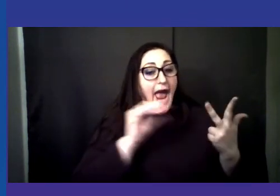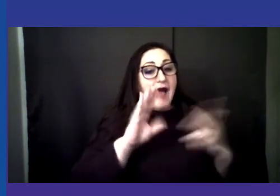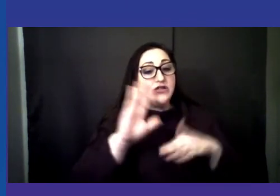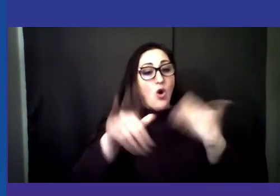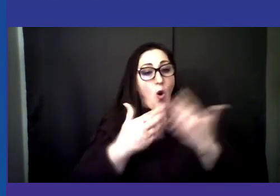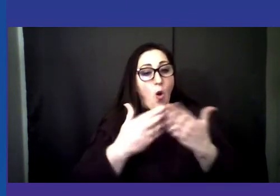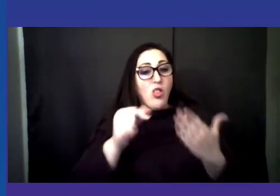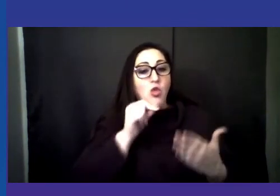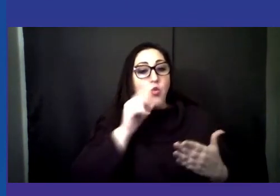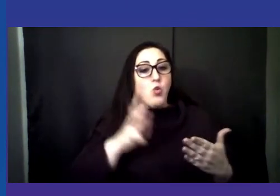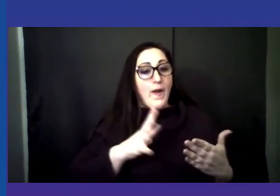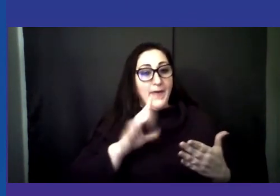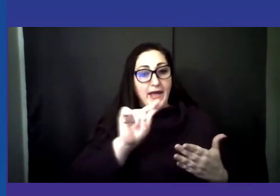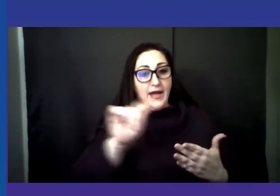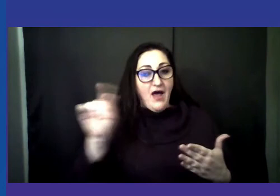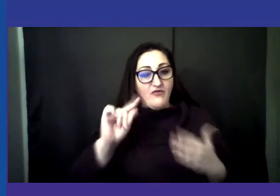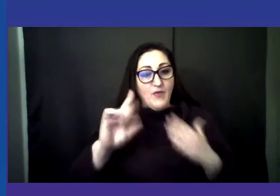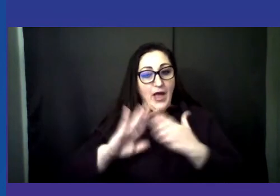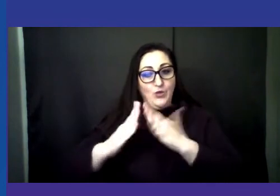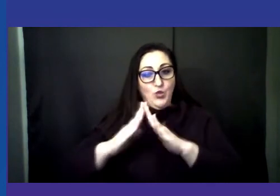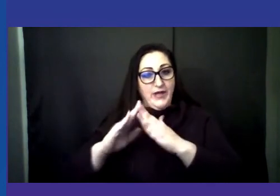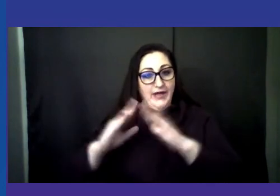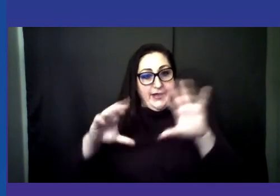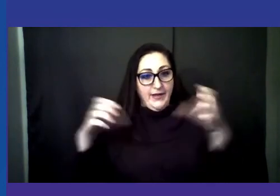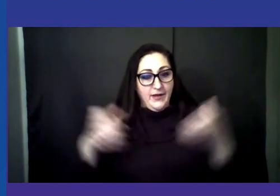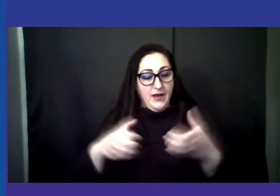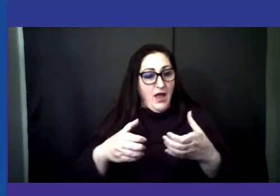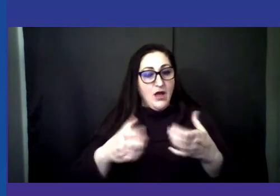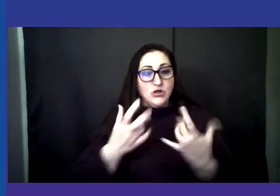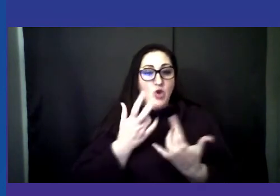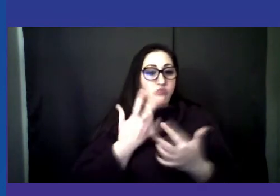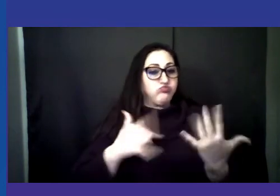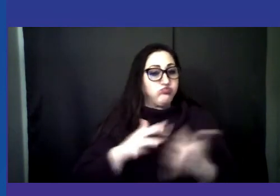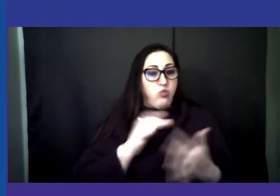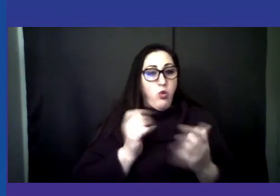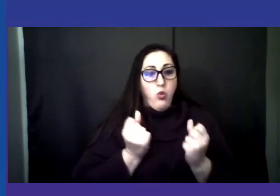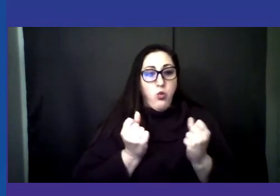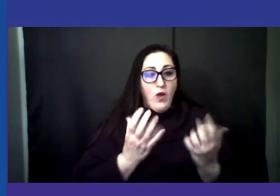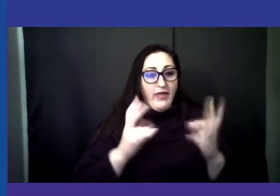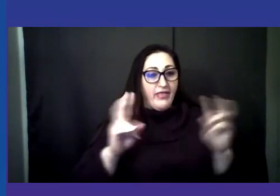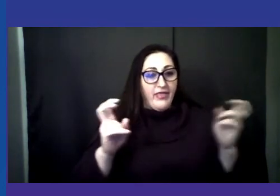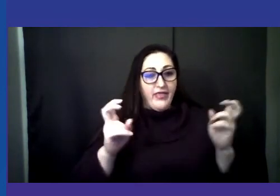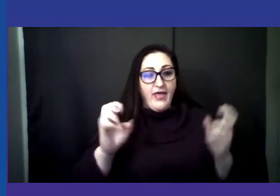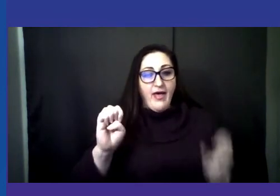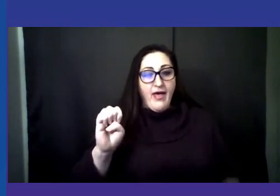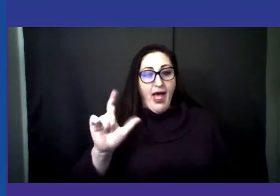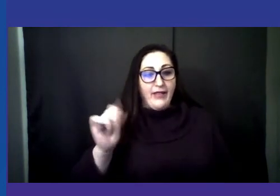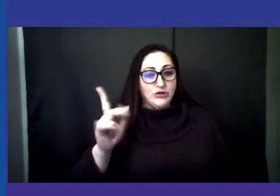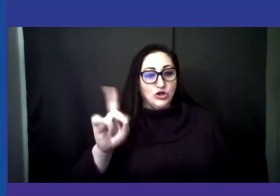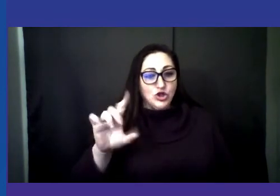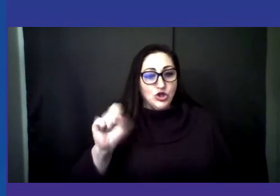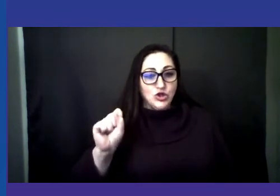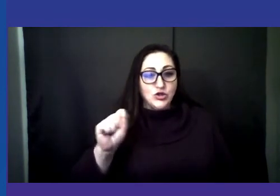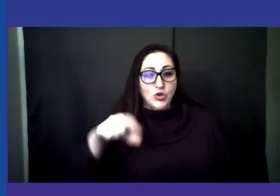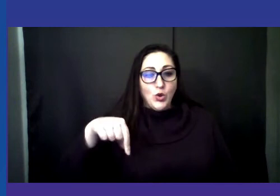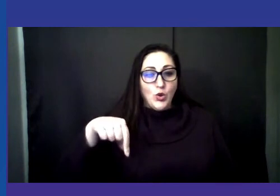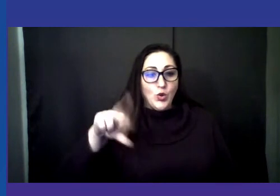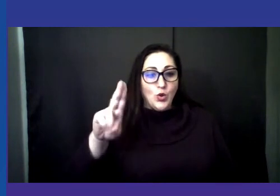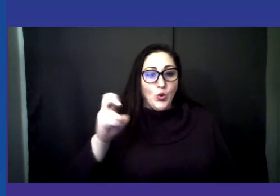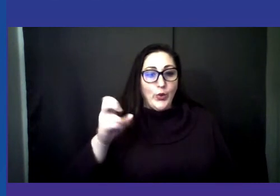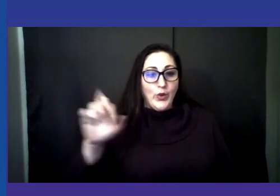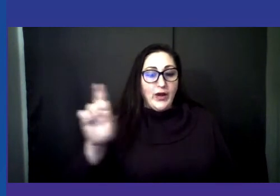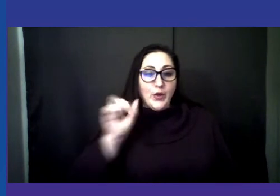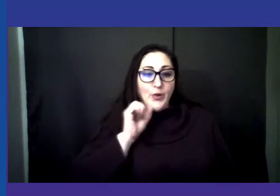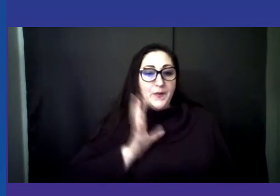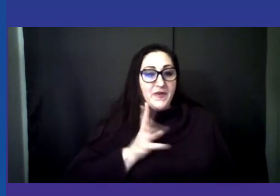with elders. And so hanging out particularly with like queer women of color elders. And that's the most